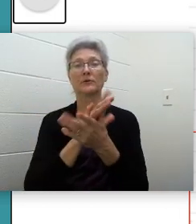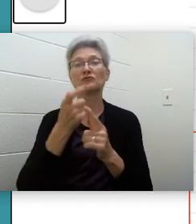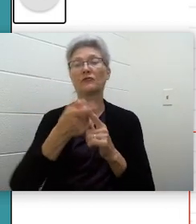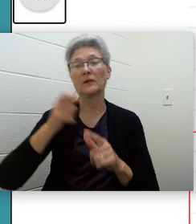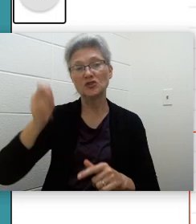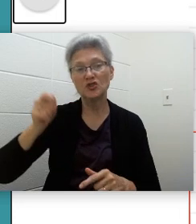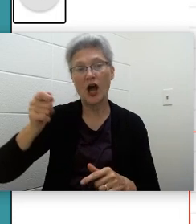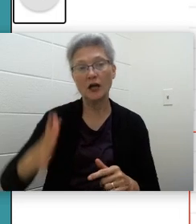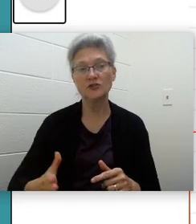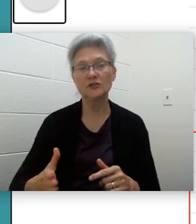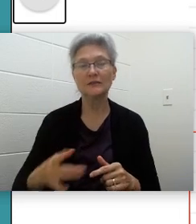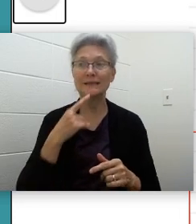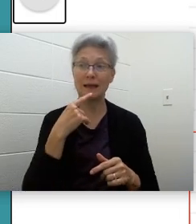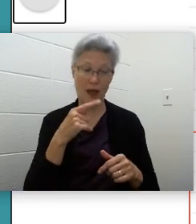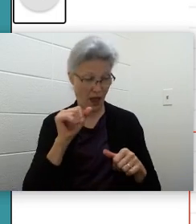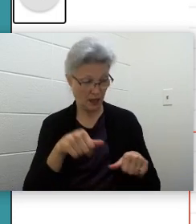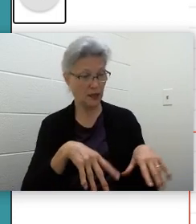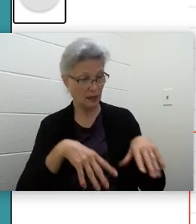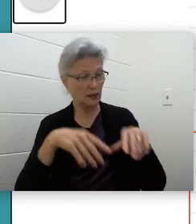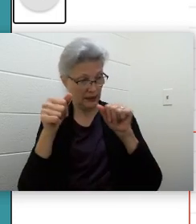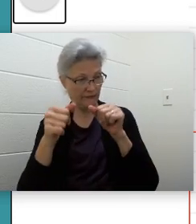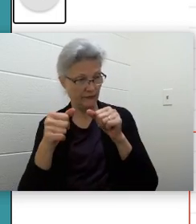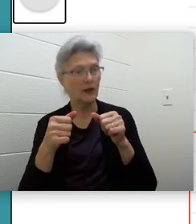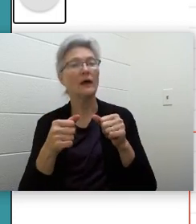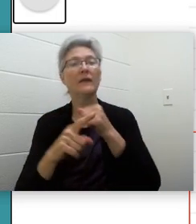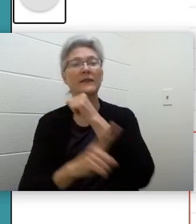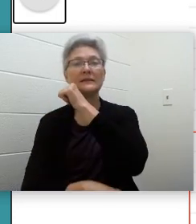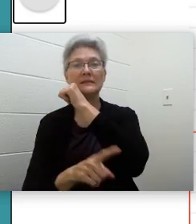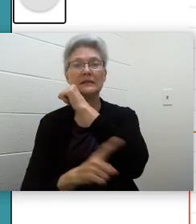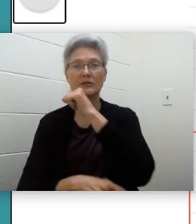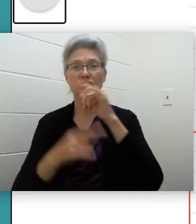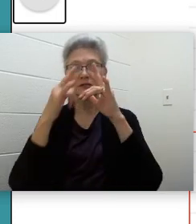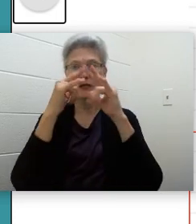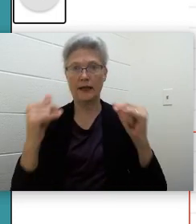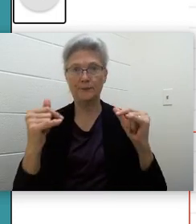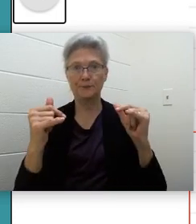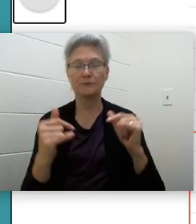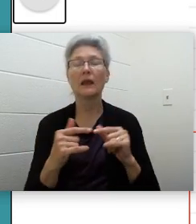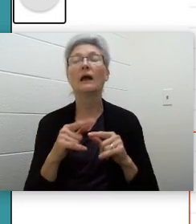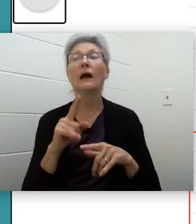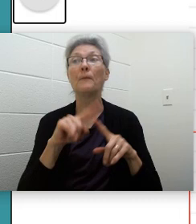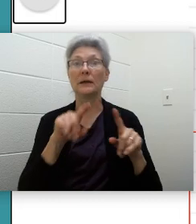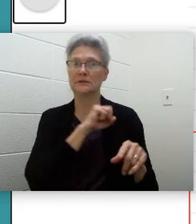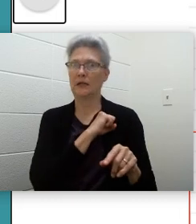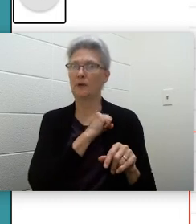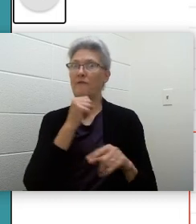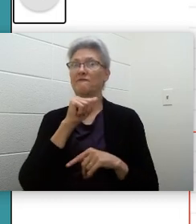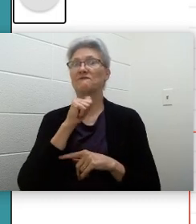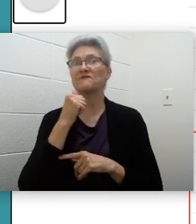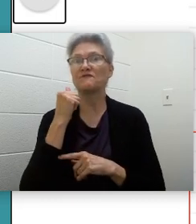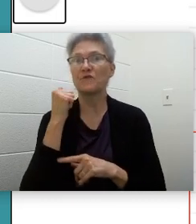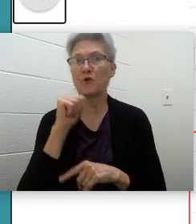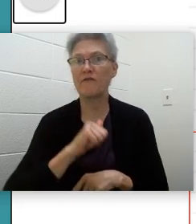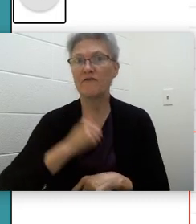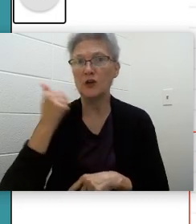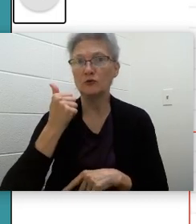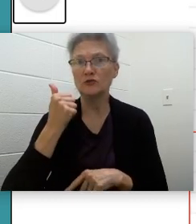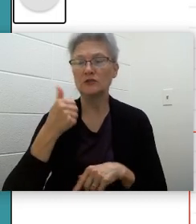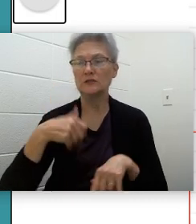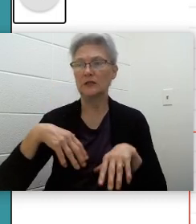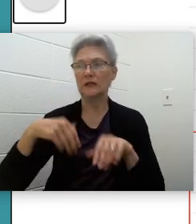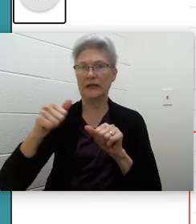good to go. But Stanley is refusing to leave without him. And then near the end,